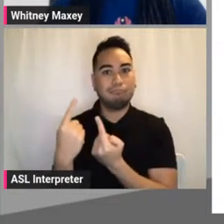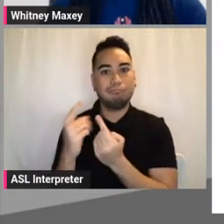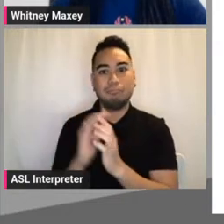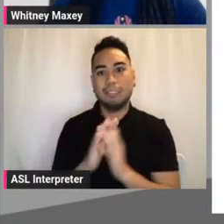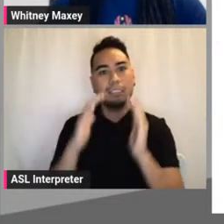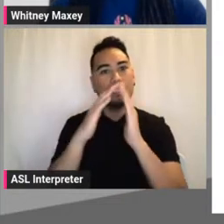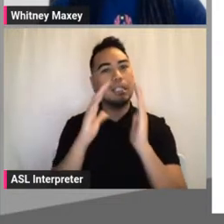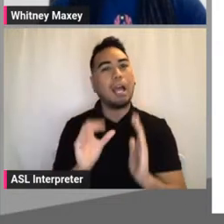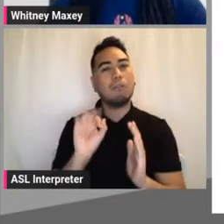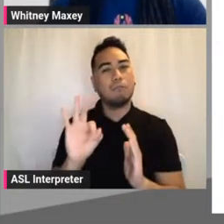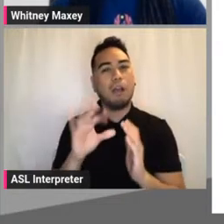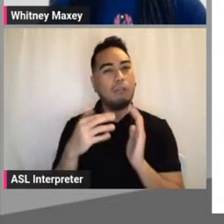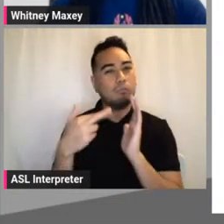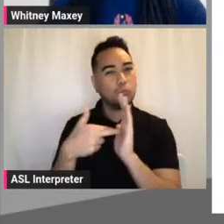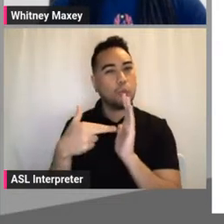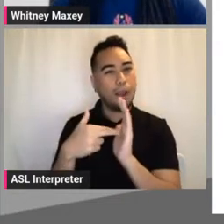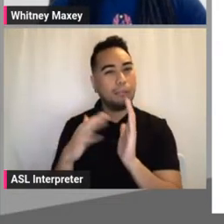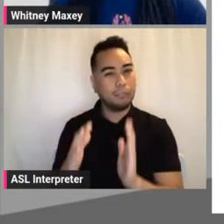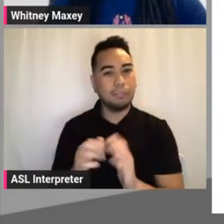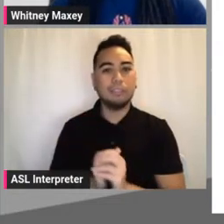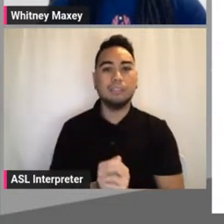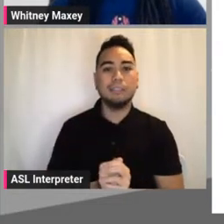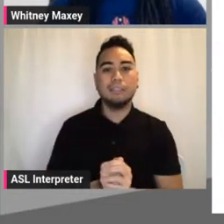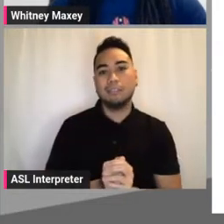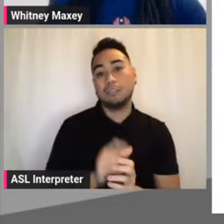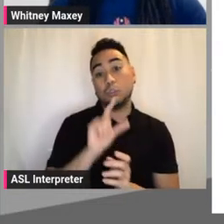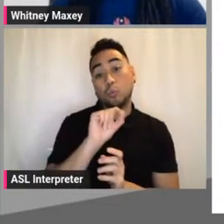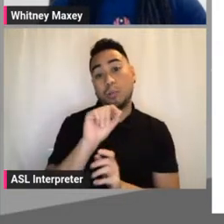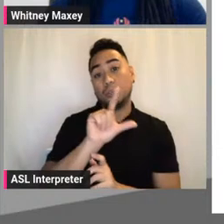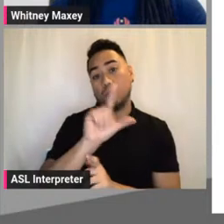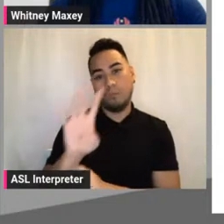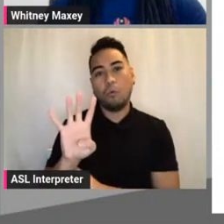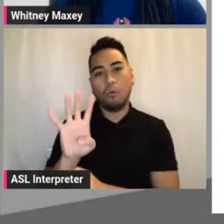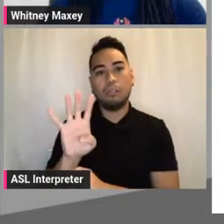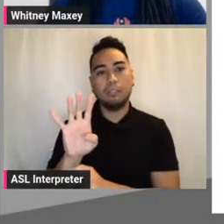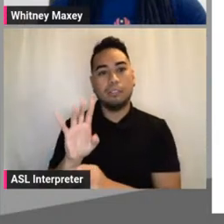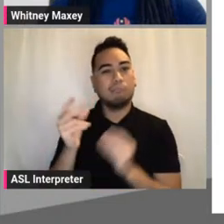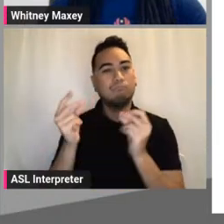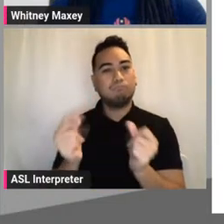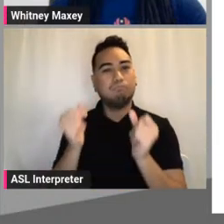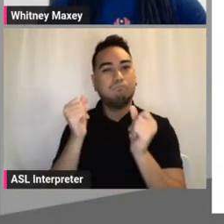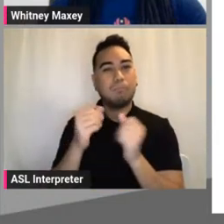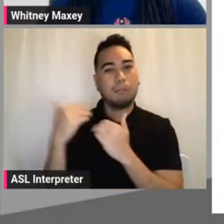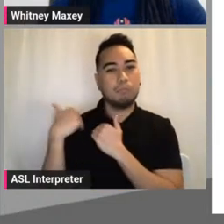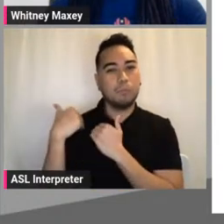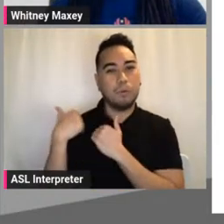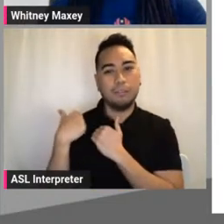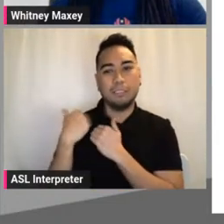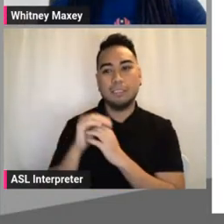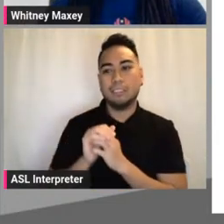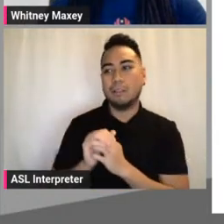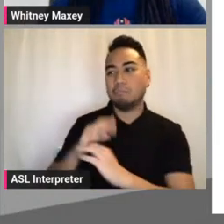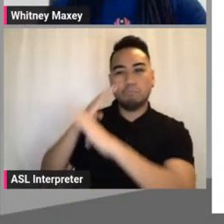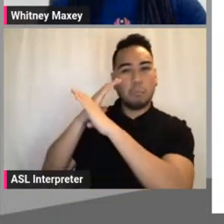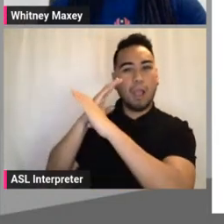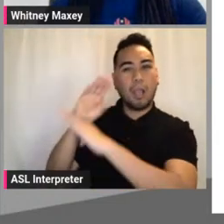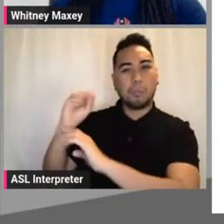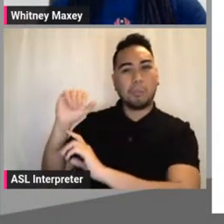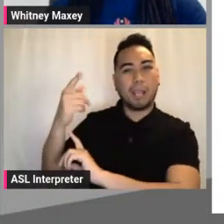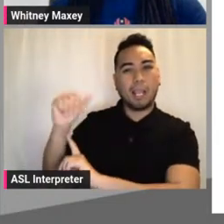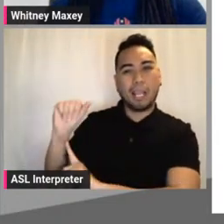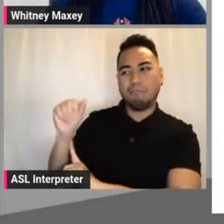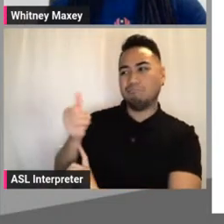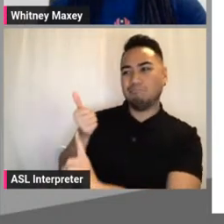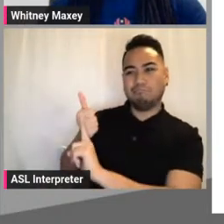2 years? For 2024, our immediate task is to block MAGA from gaining total control and to block them